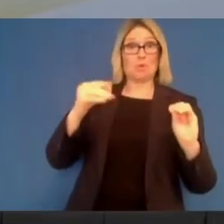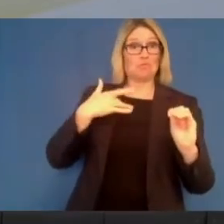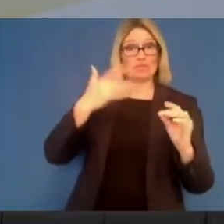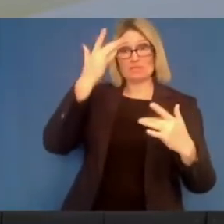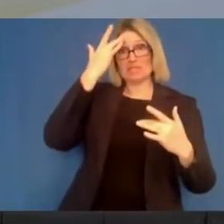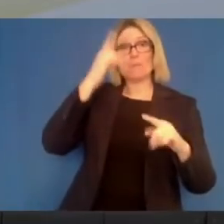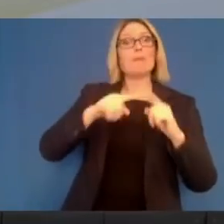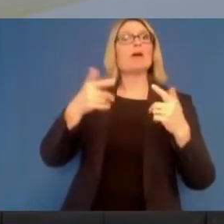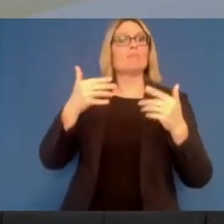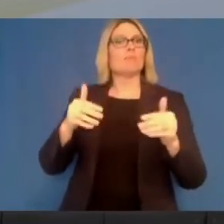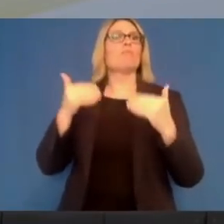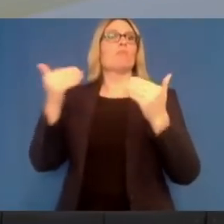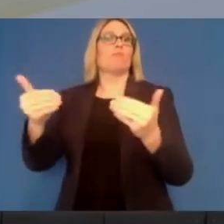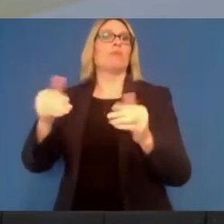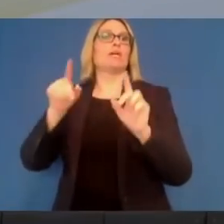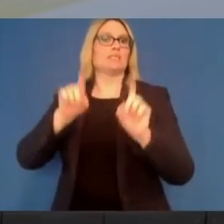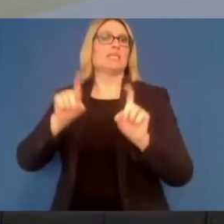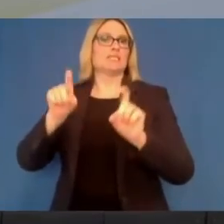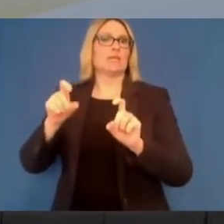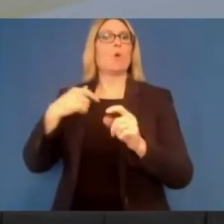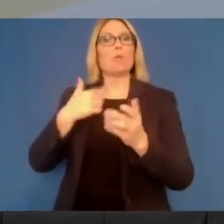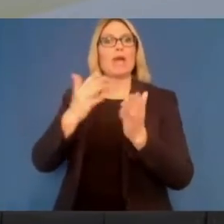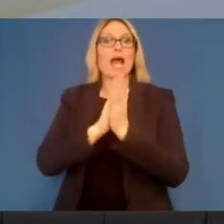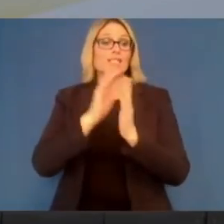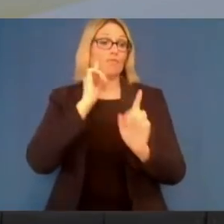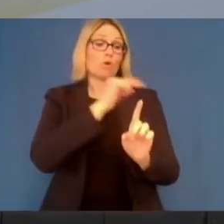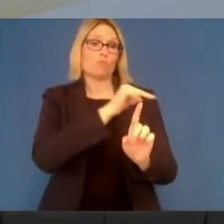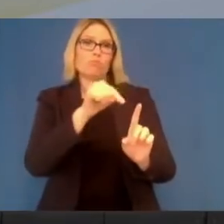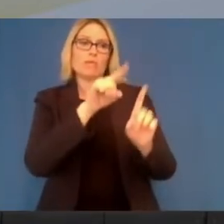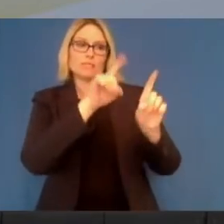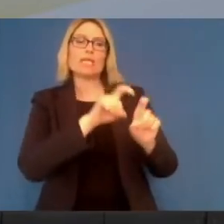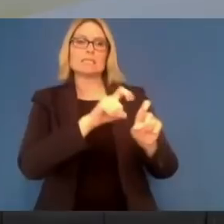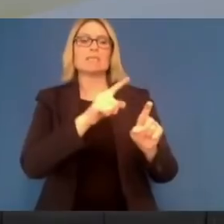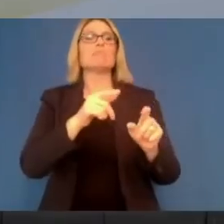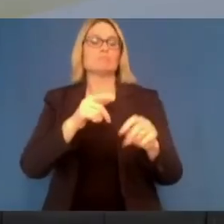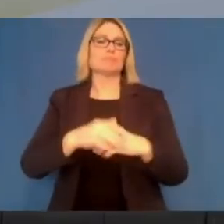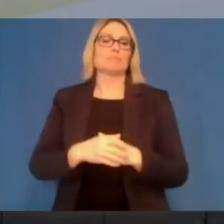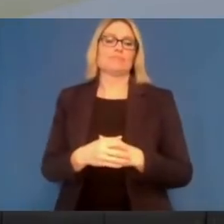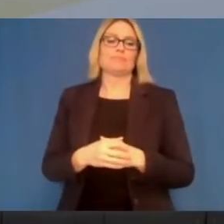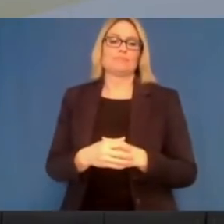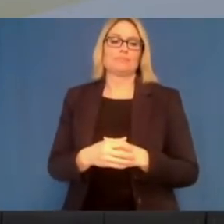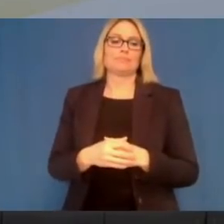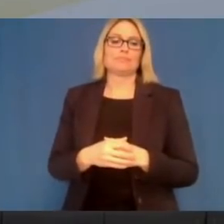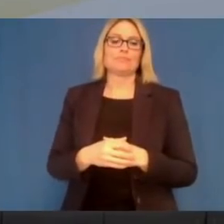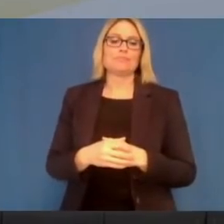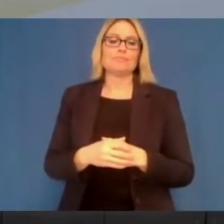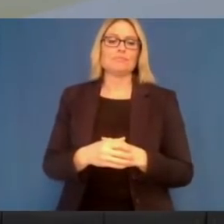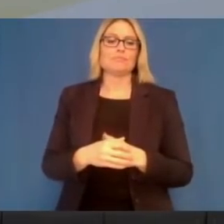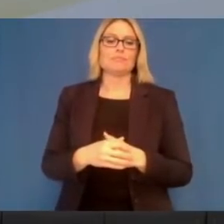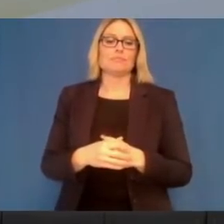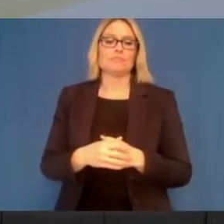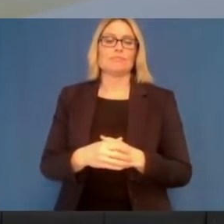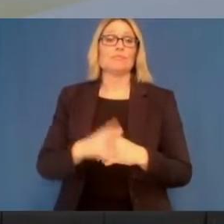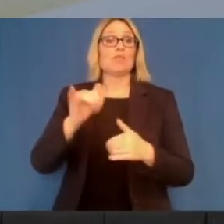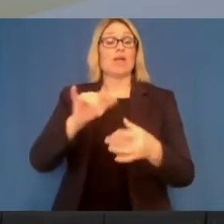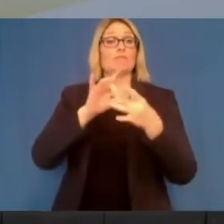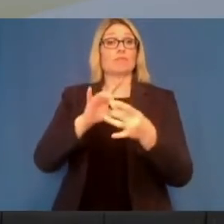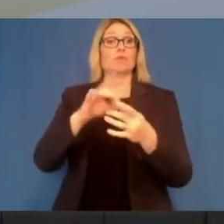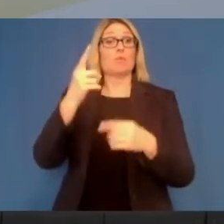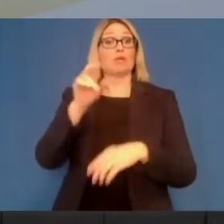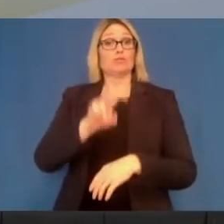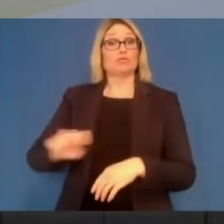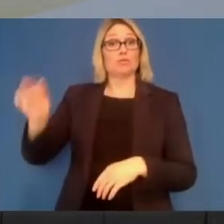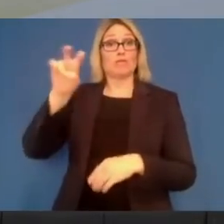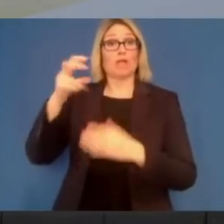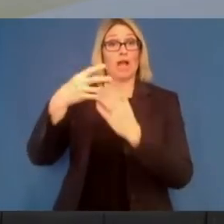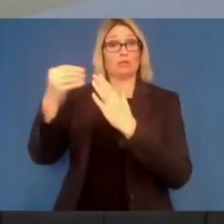us asking for that testing. And you had mentioned one case who had been linked to travel outside of the region.